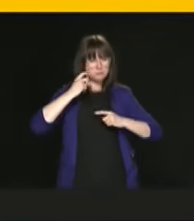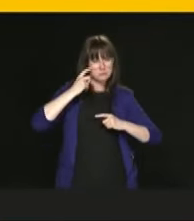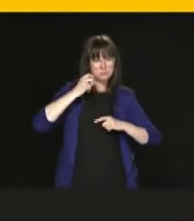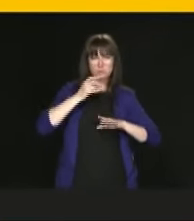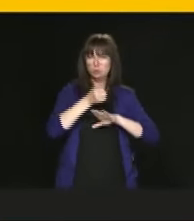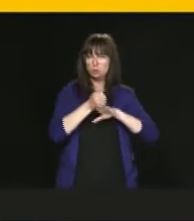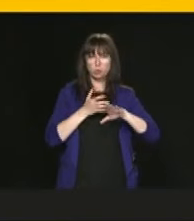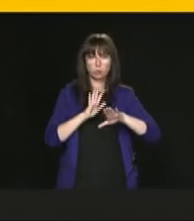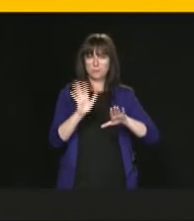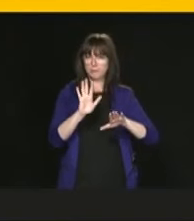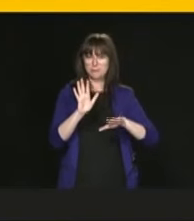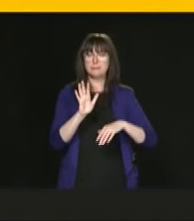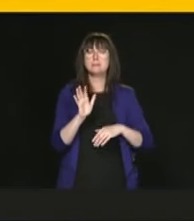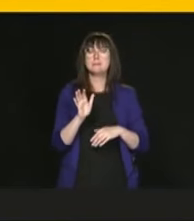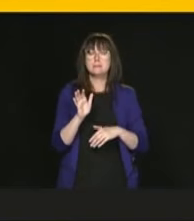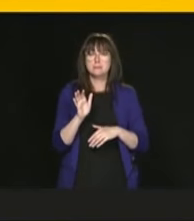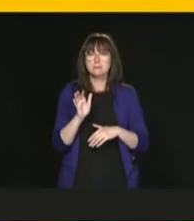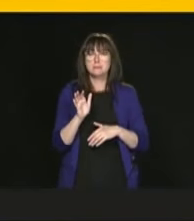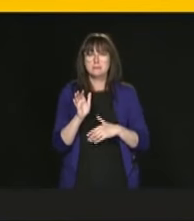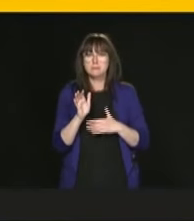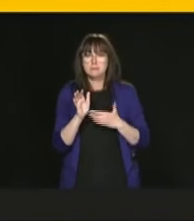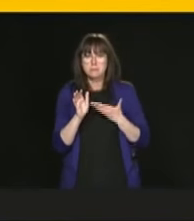what form that lesson takes.